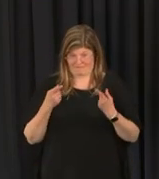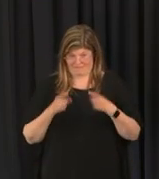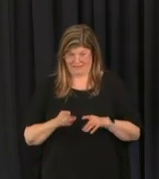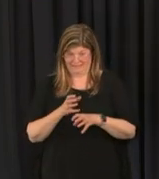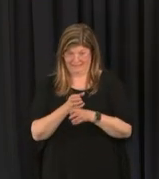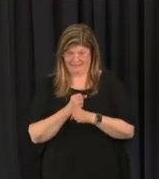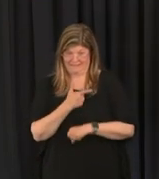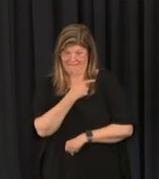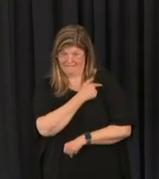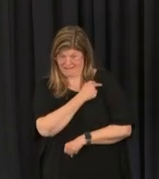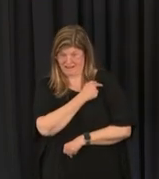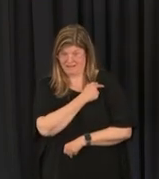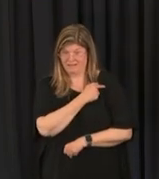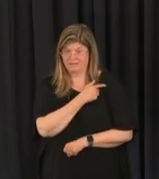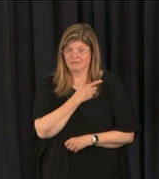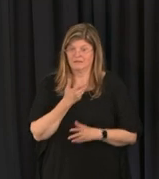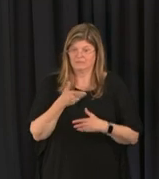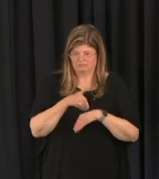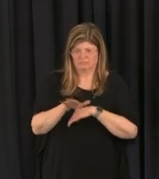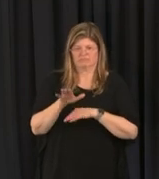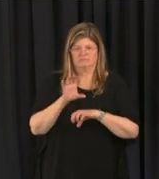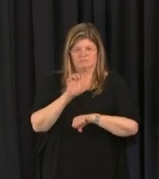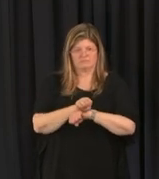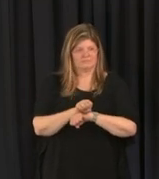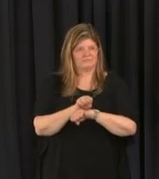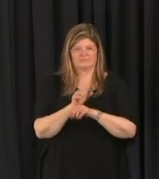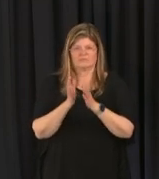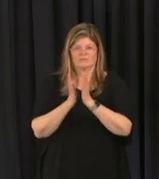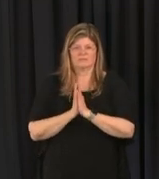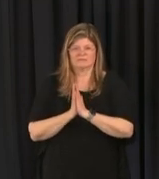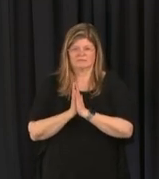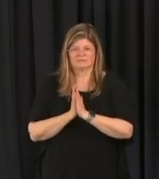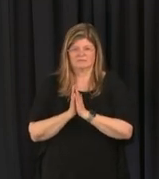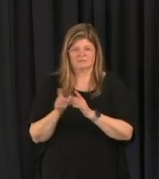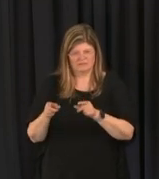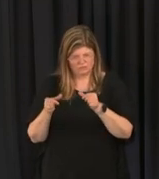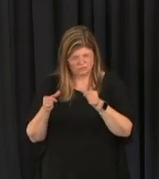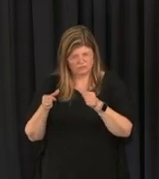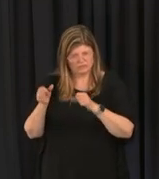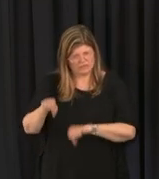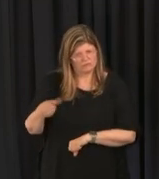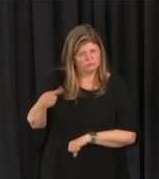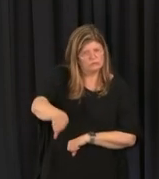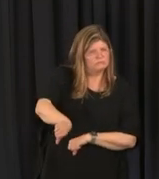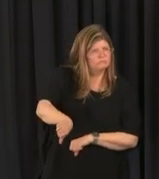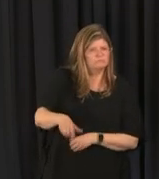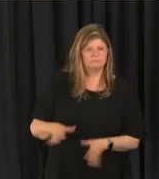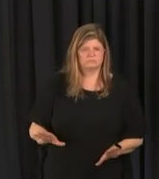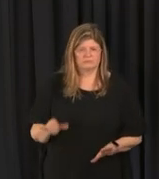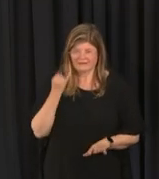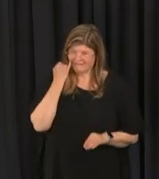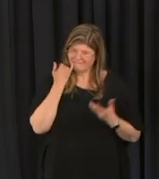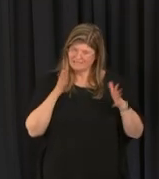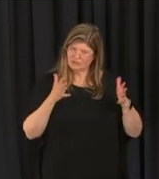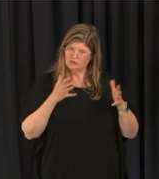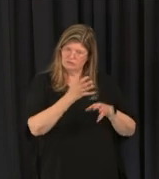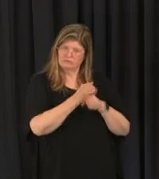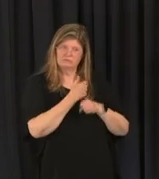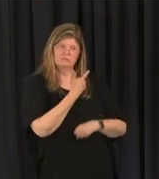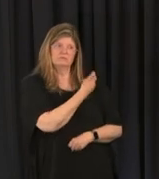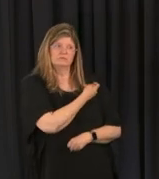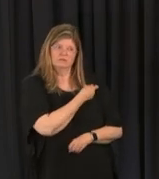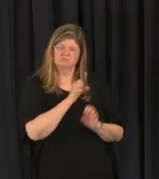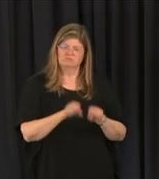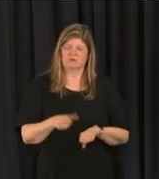a vaccine somewhere else and we send you an appointment request, you can reject or decline that appointment because you've already been